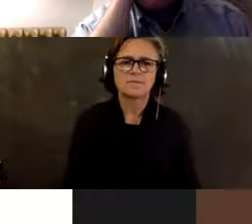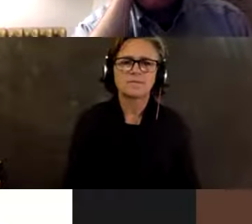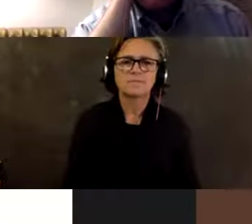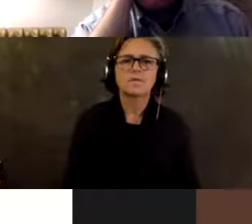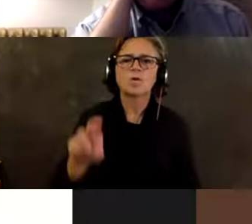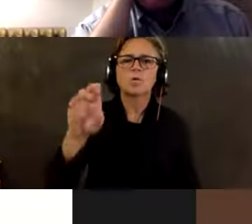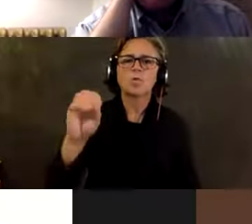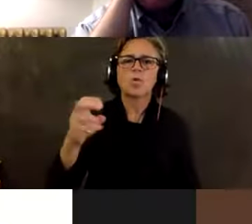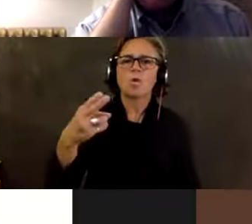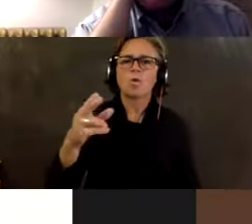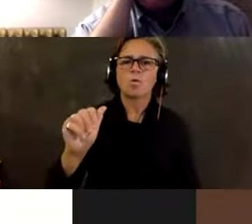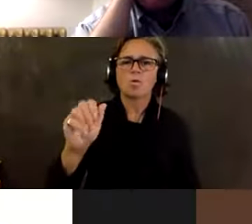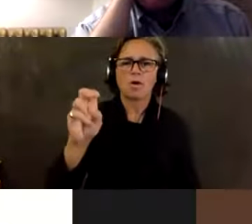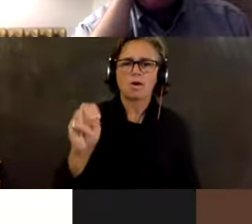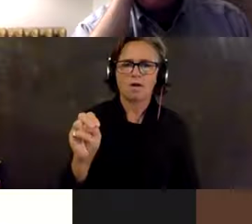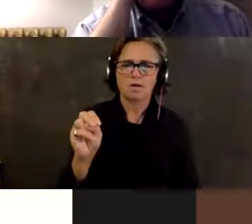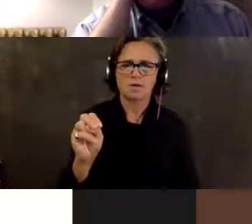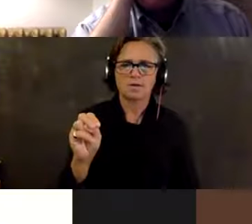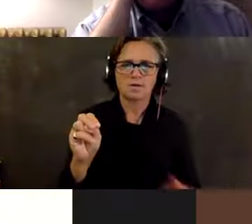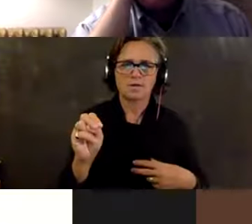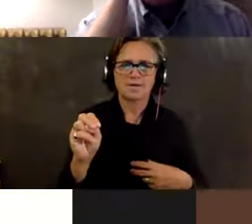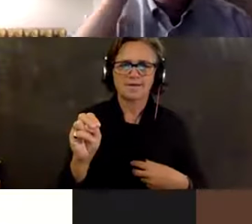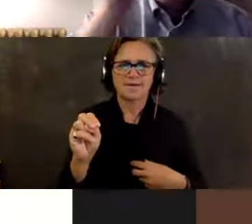Rohan, as an